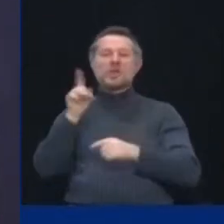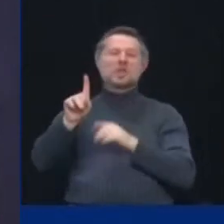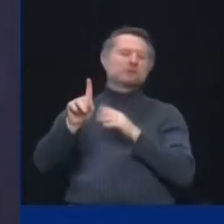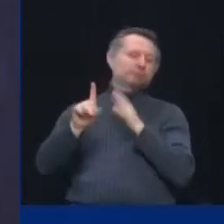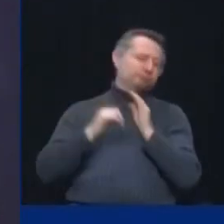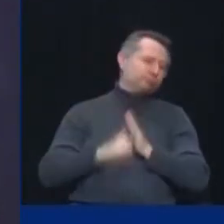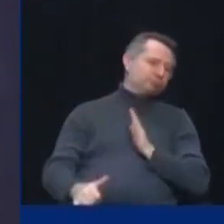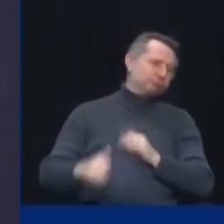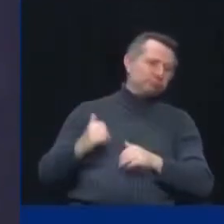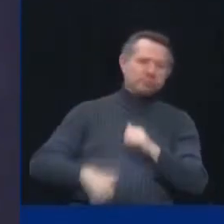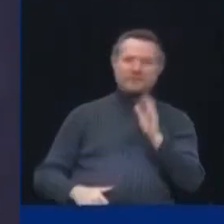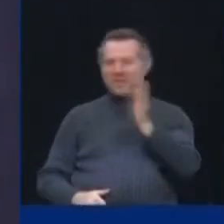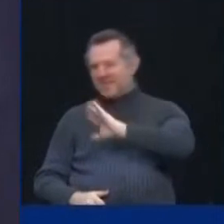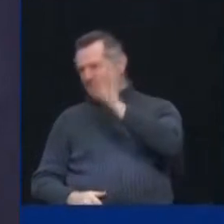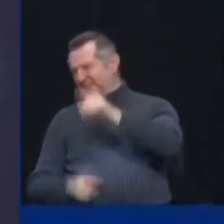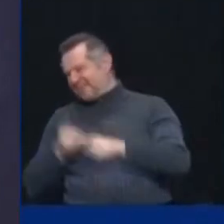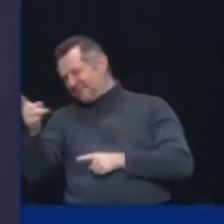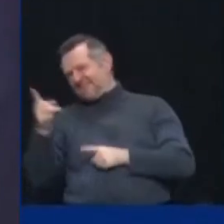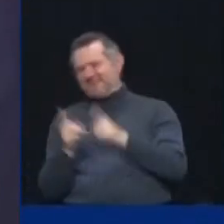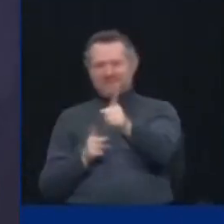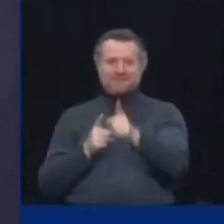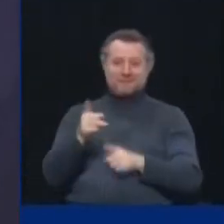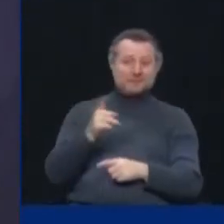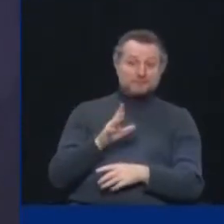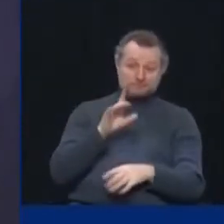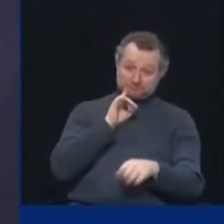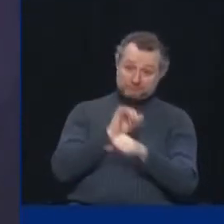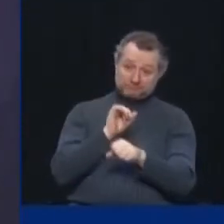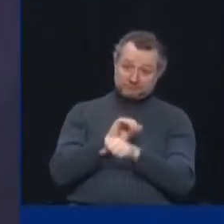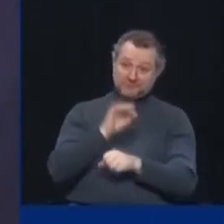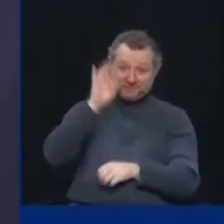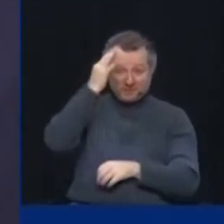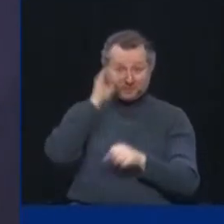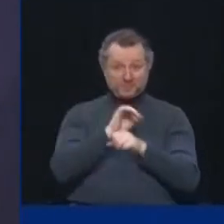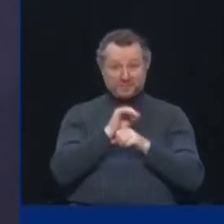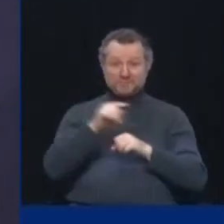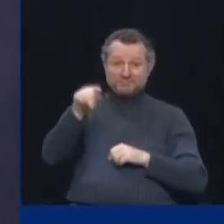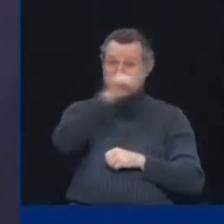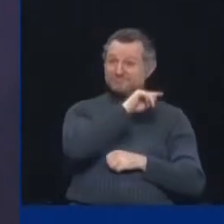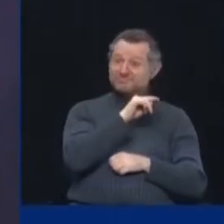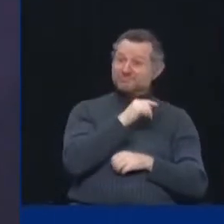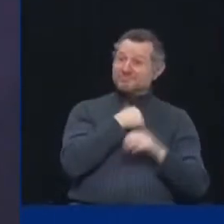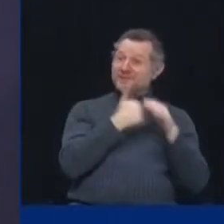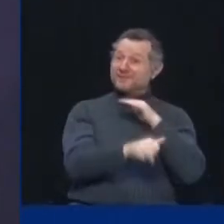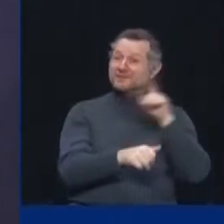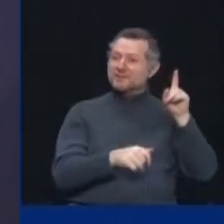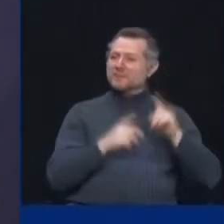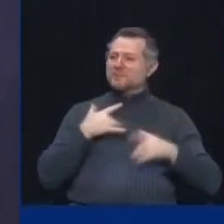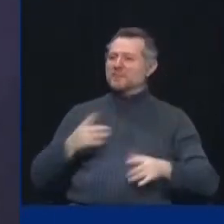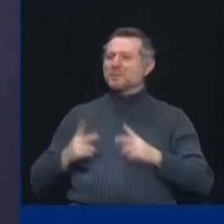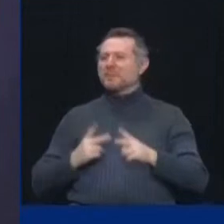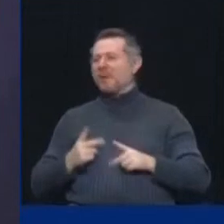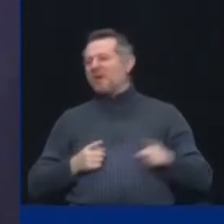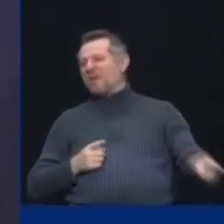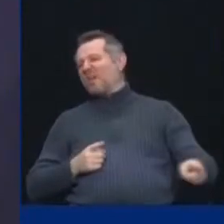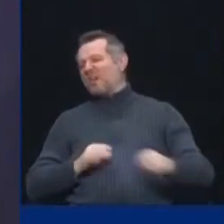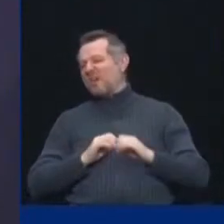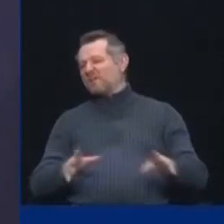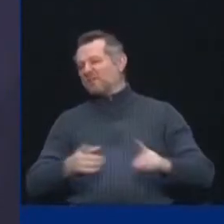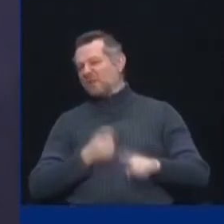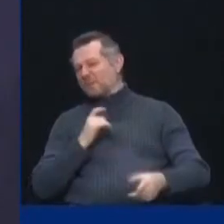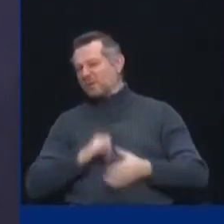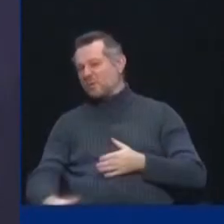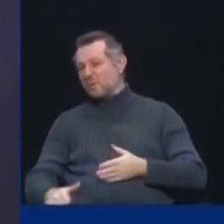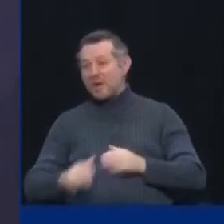worked in every state in the nation. And somehow they would figure out I was from New York. I don't know how. It must have been my